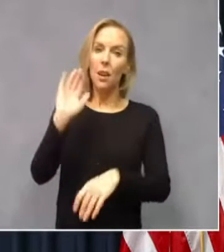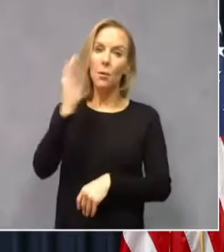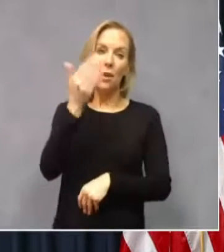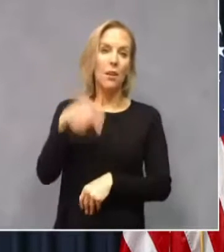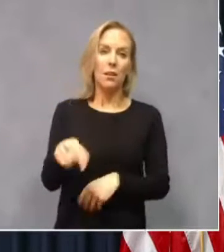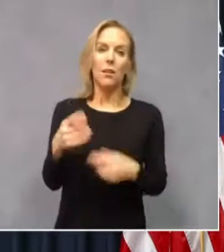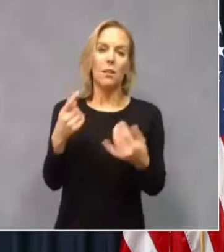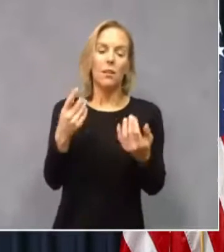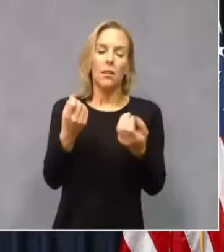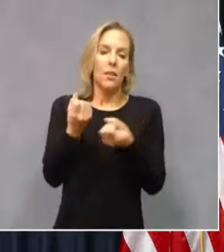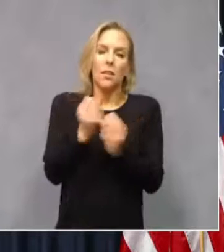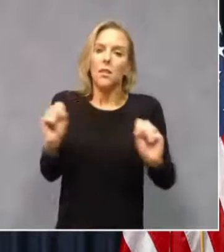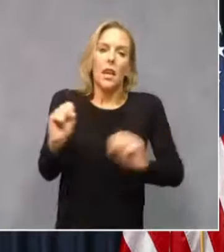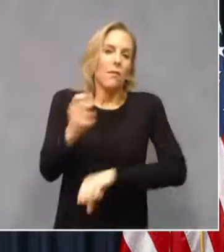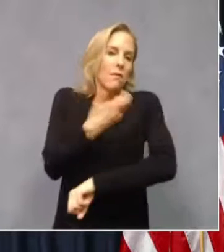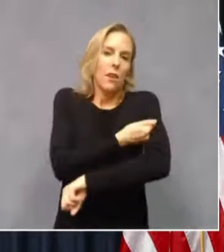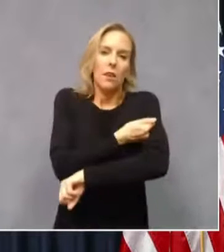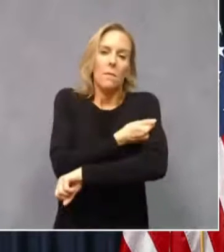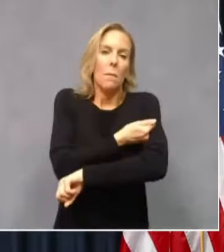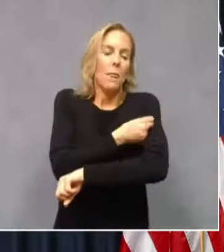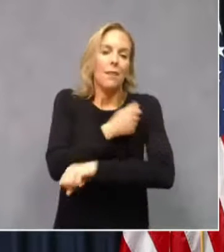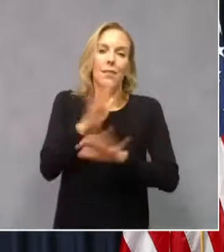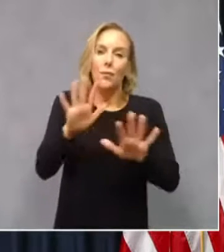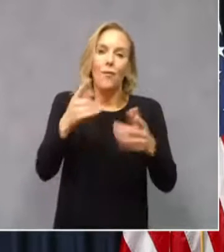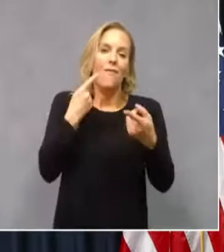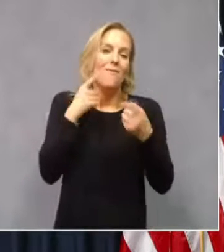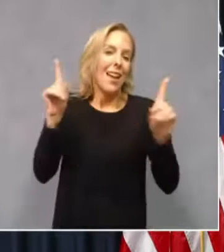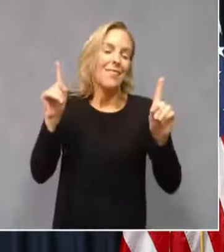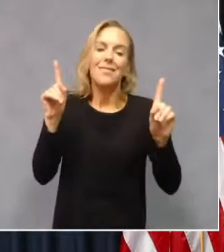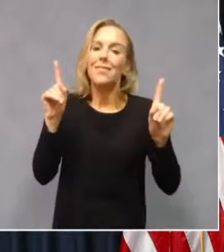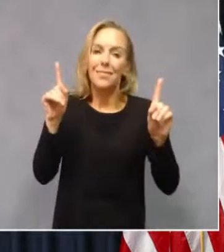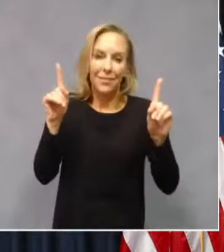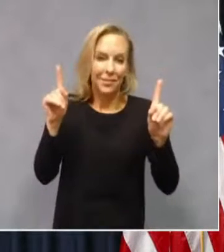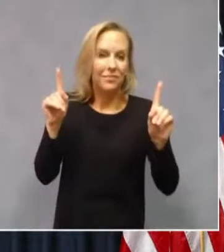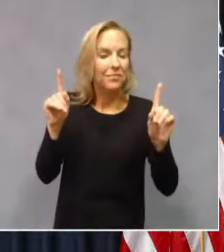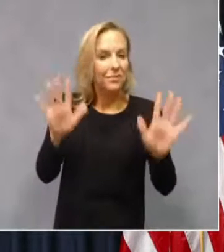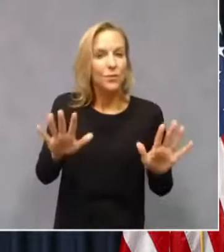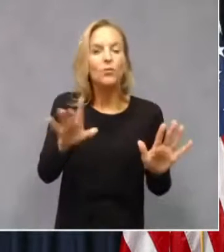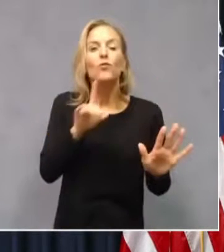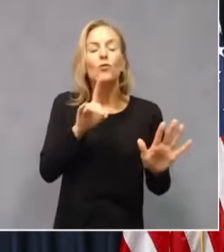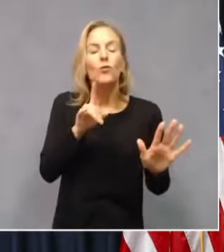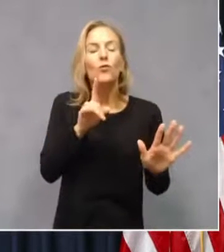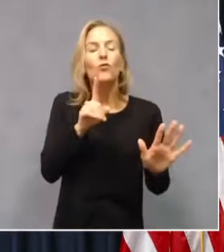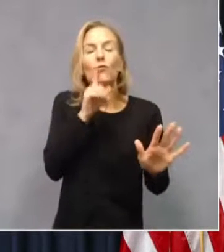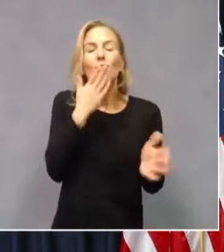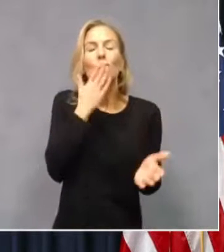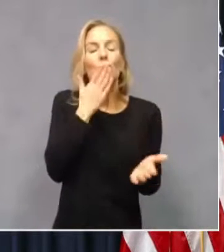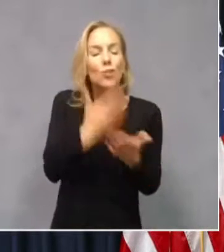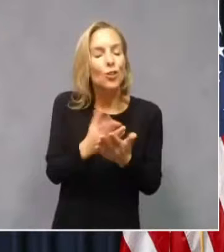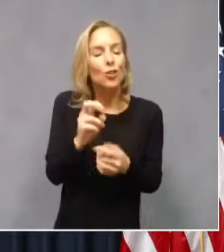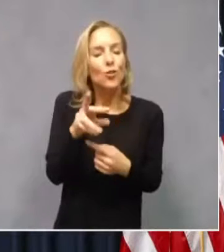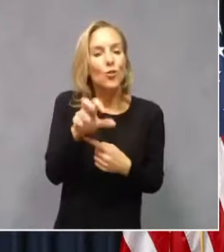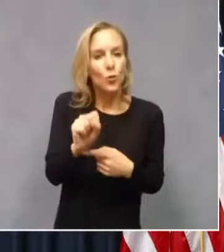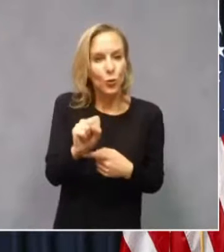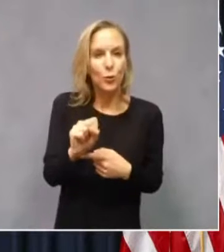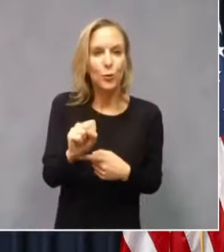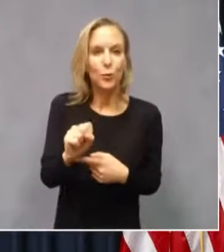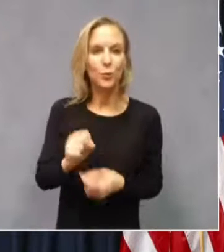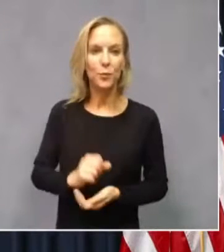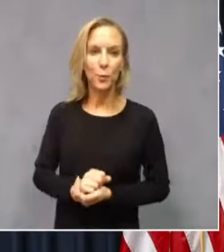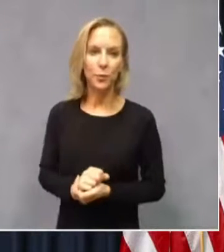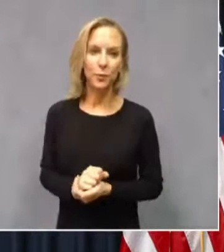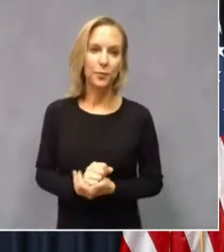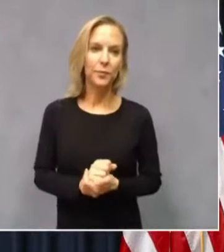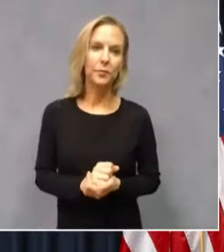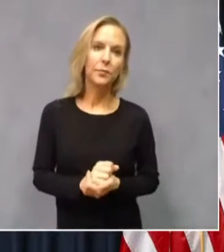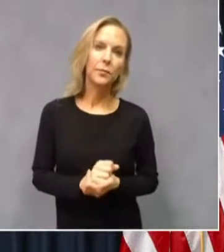vaccine that is incredibly effective. So it's really good news. Mike Valenti